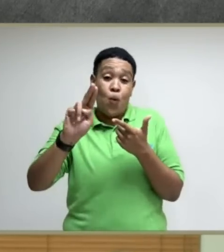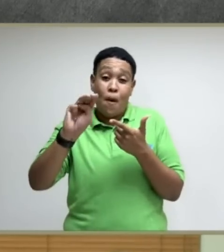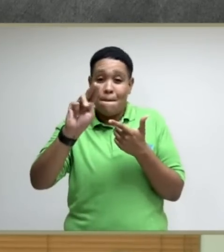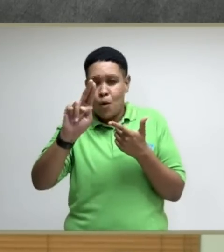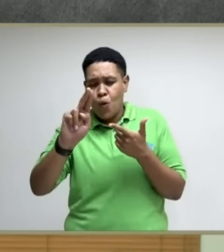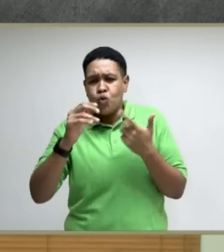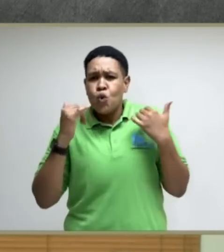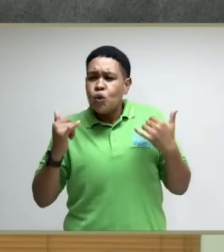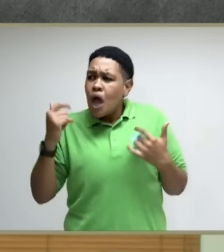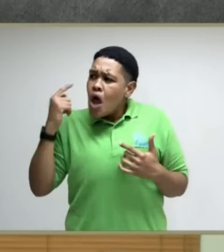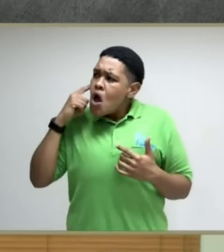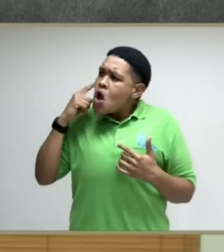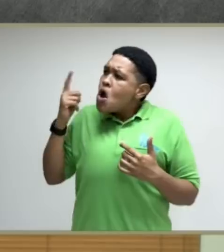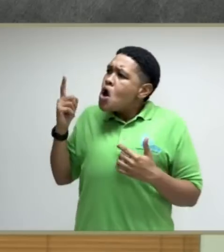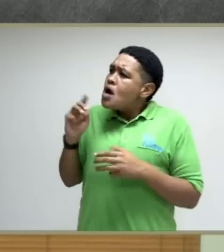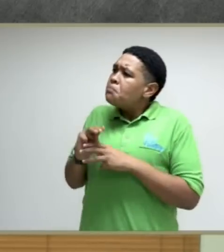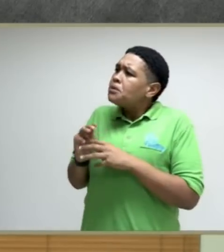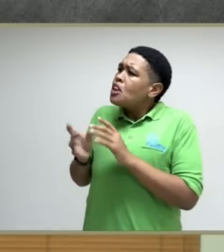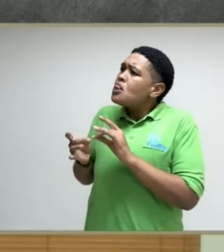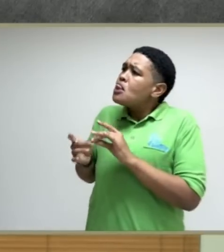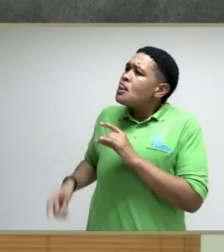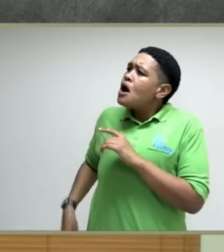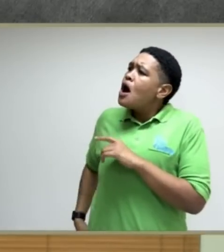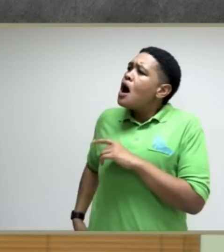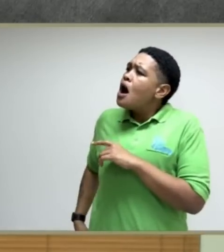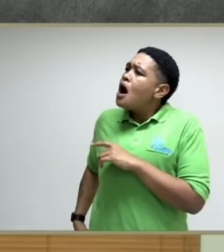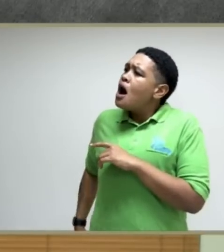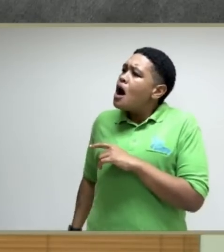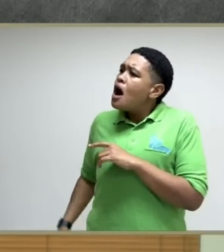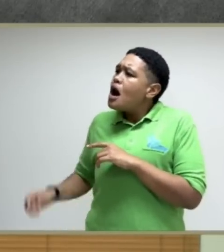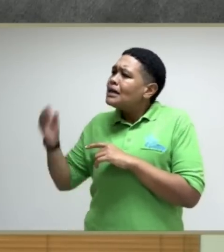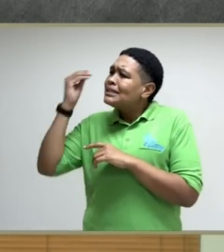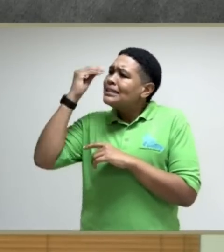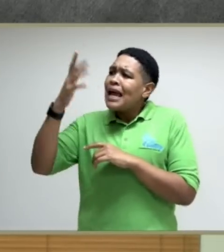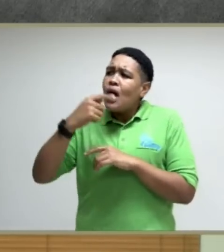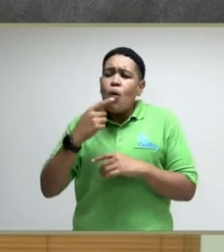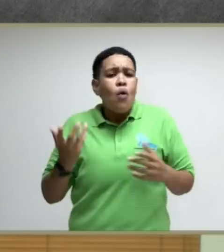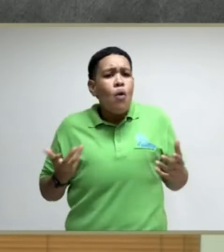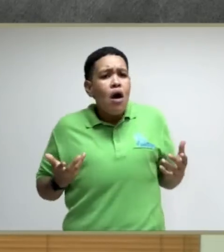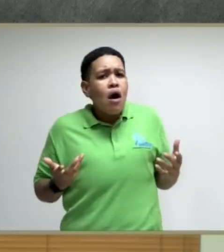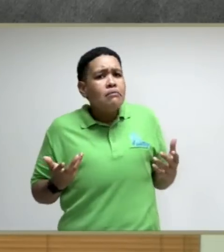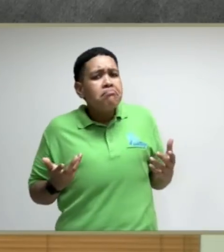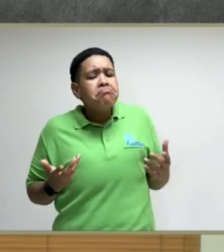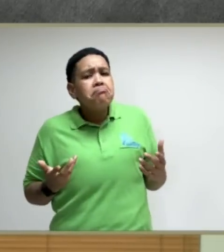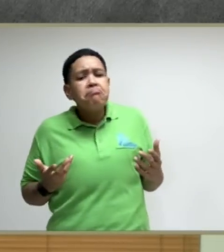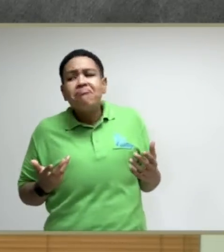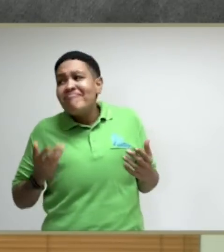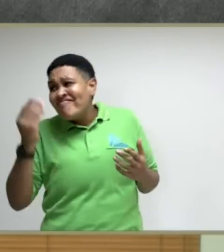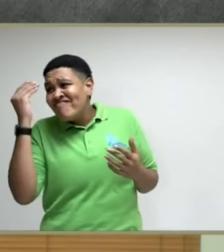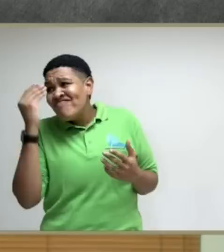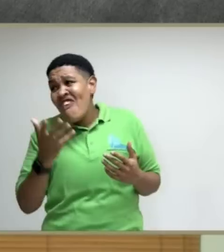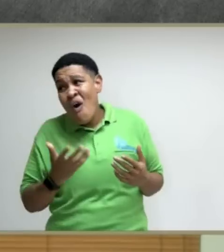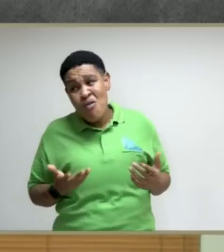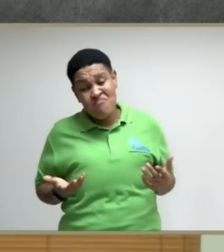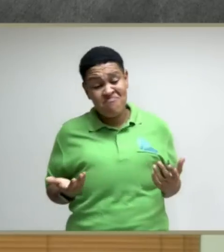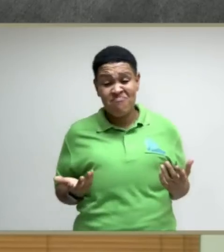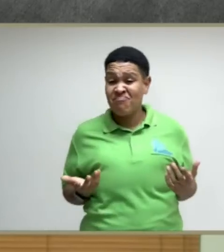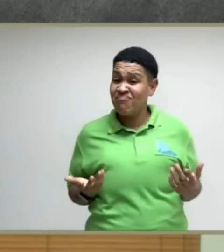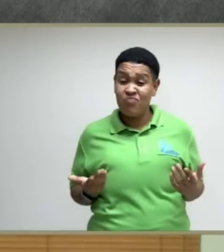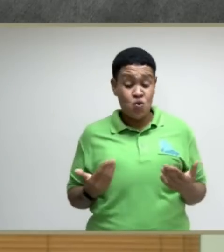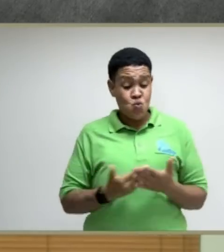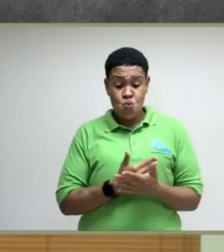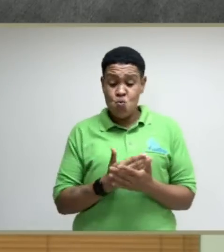today, as Minister has indicated, and that has indicated that we have the